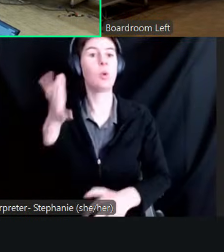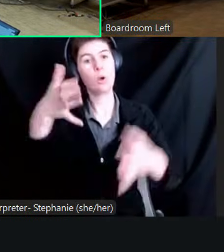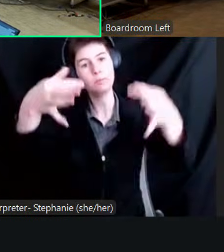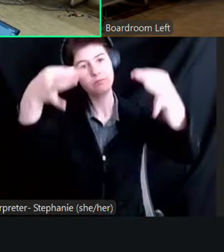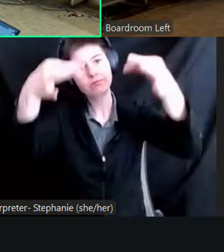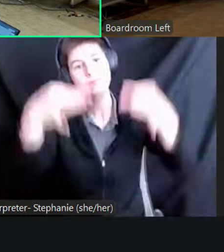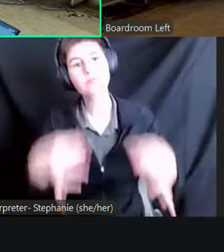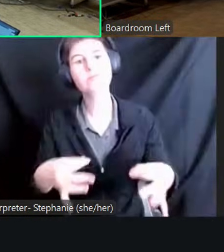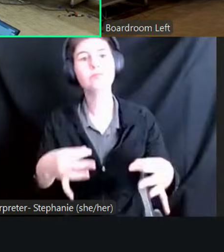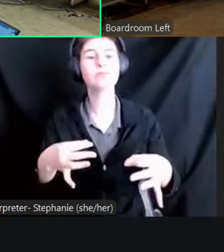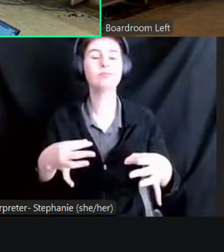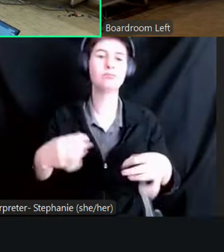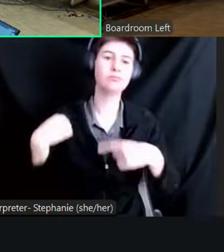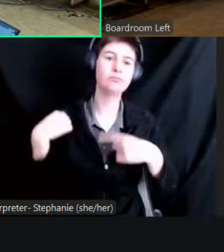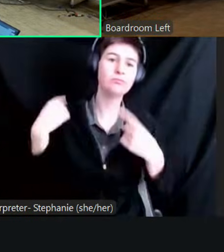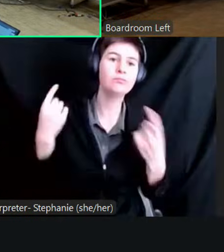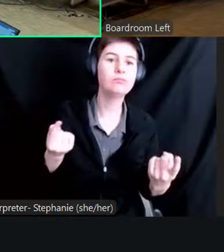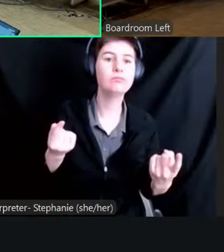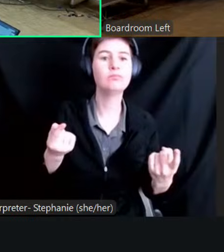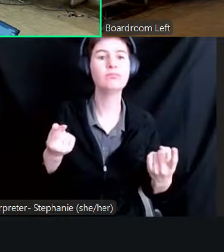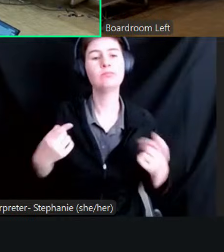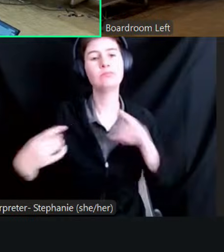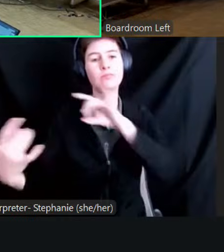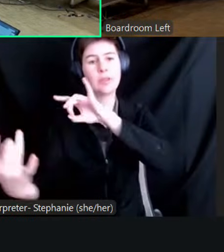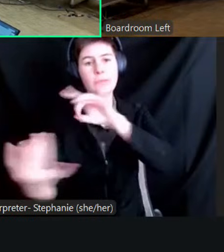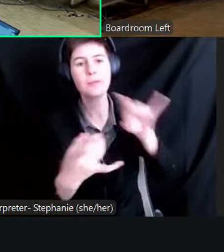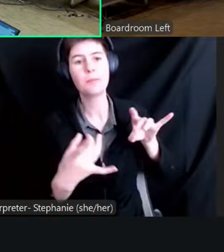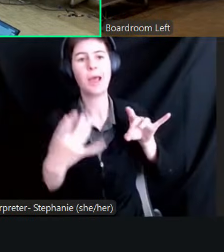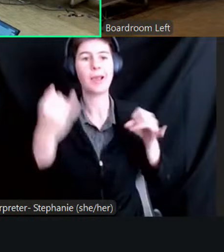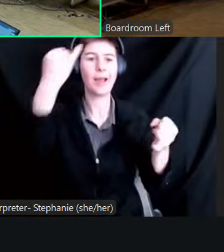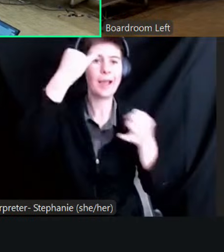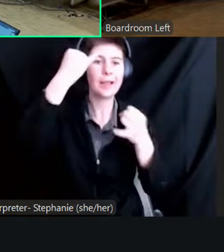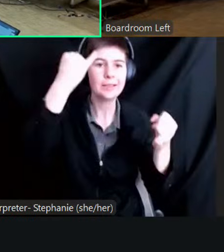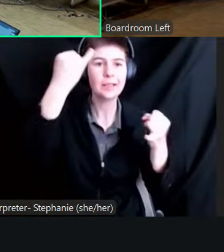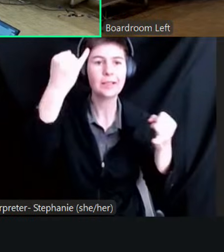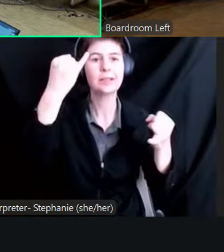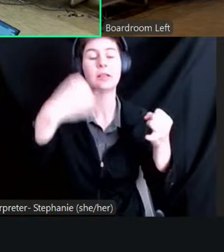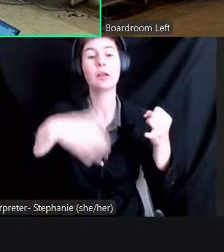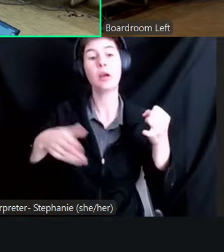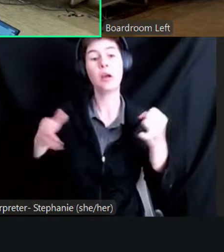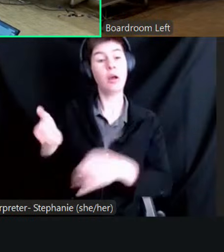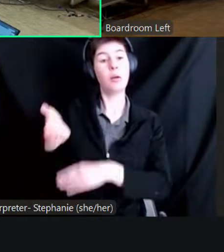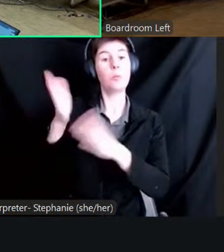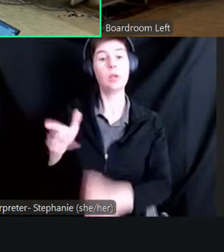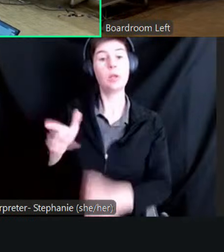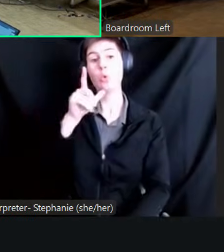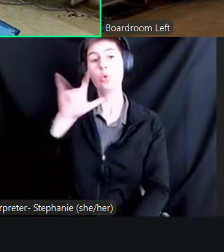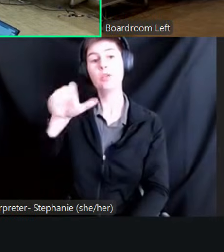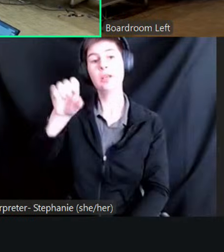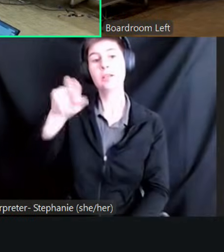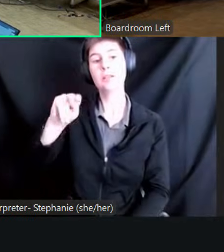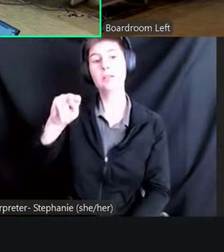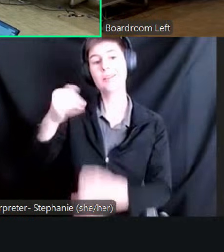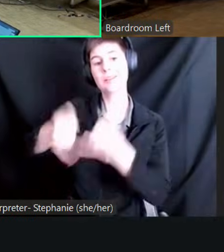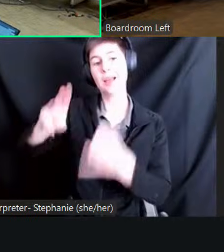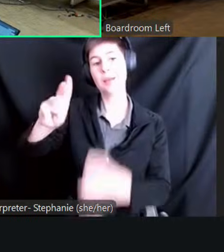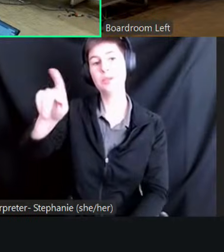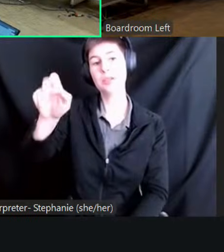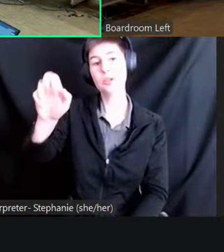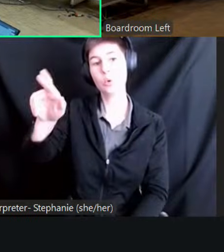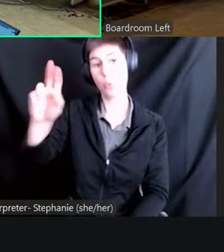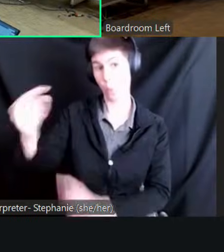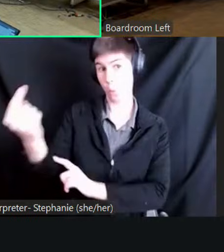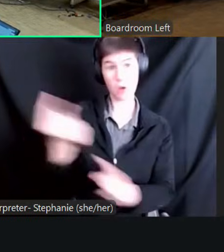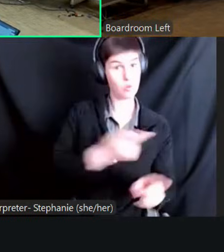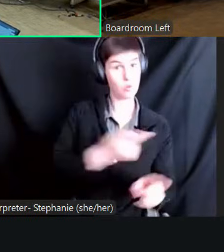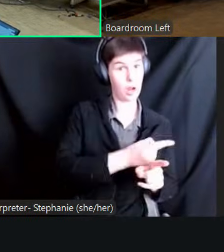and feedback. Presenters today are Jason Meter. Jason, is it just the Jasons today? I believe it's just the Jasons. We also have